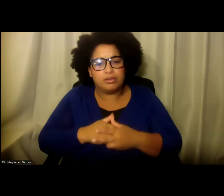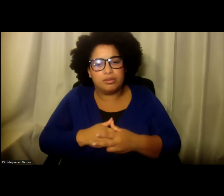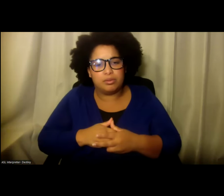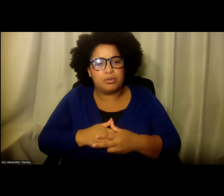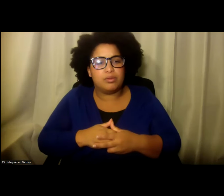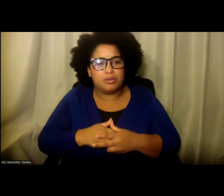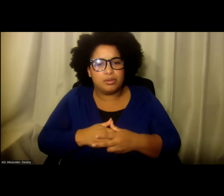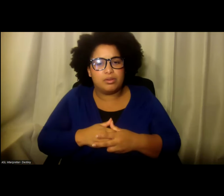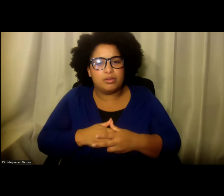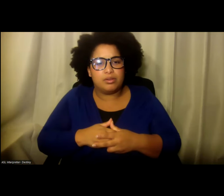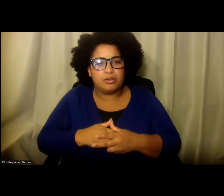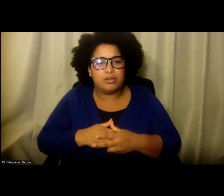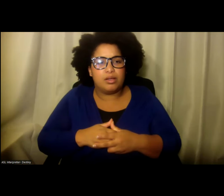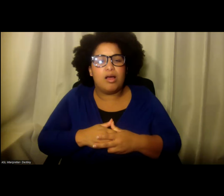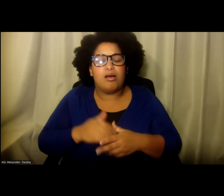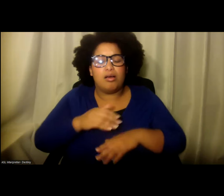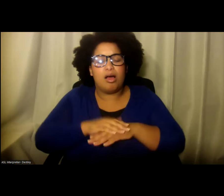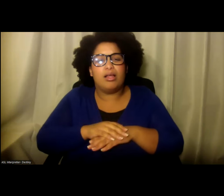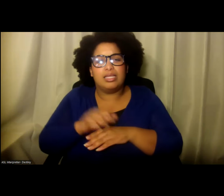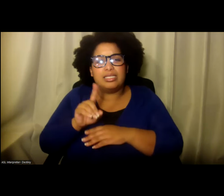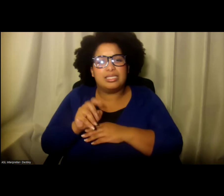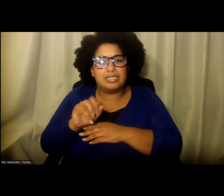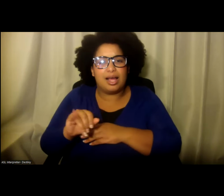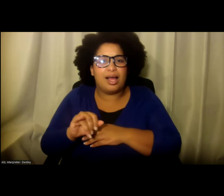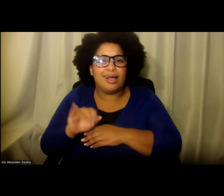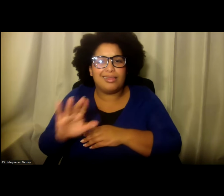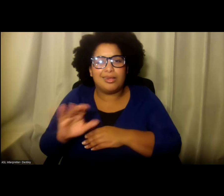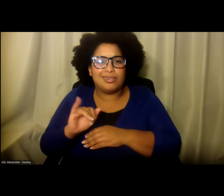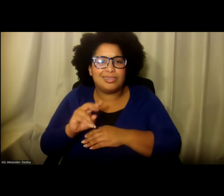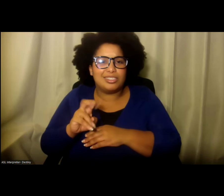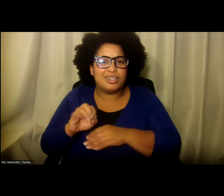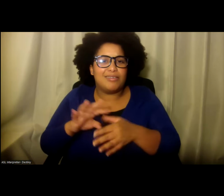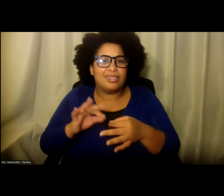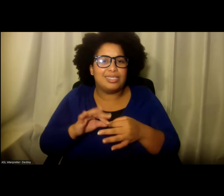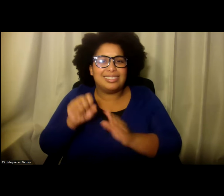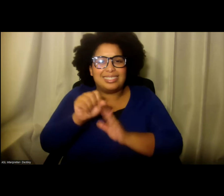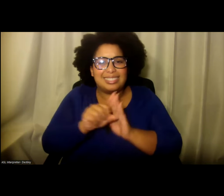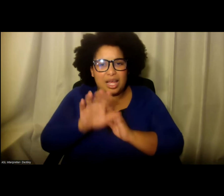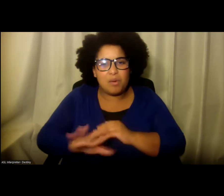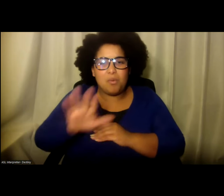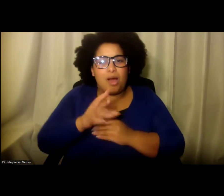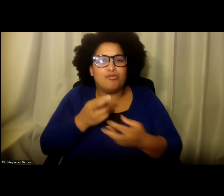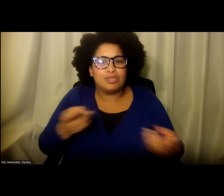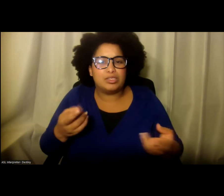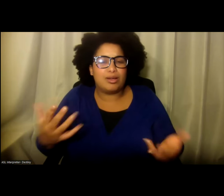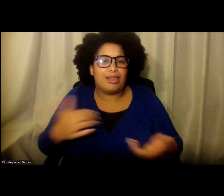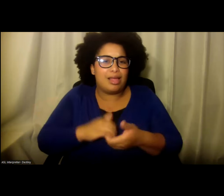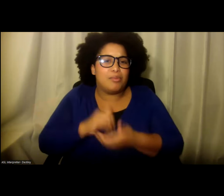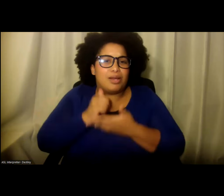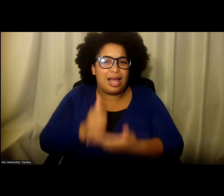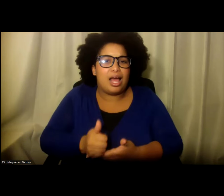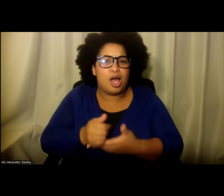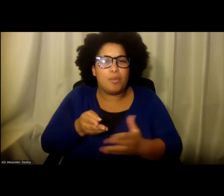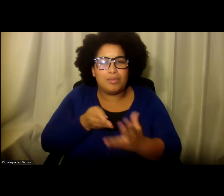statement on the Thrive Initiative, you know, a statewide resource collaborative that helps navigate changes